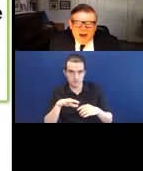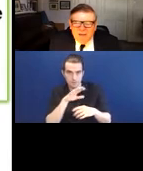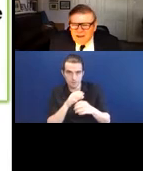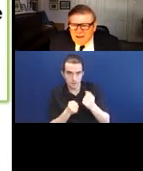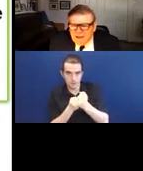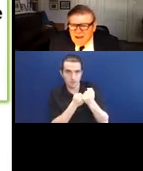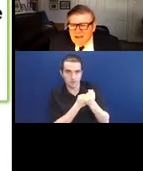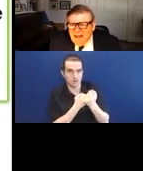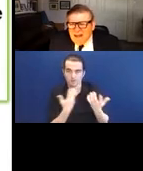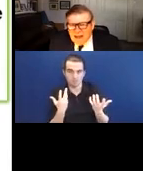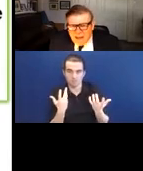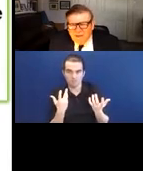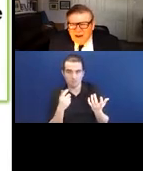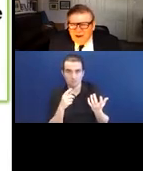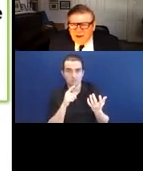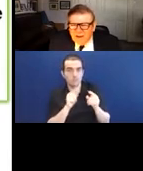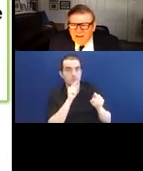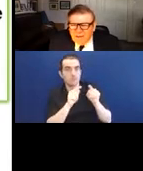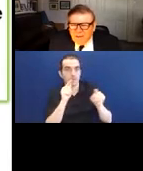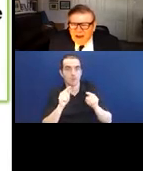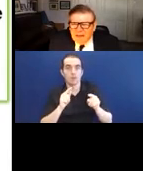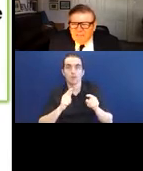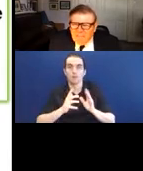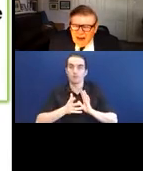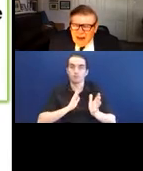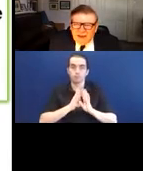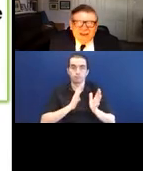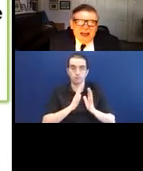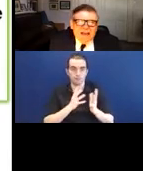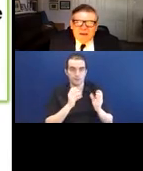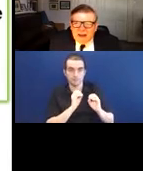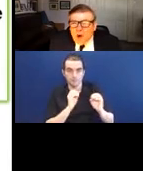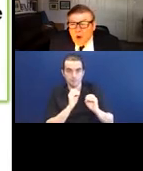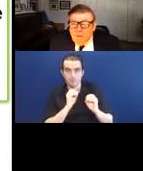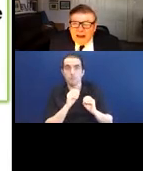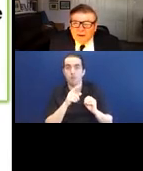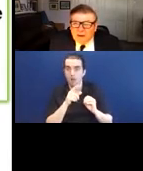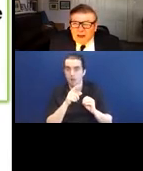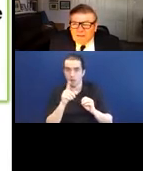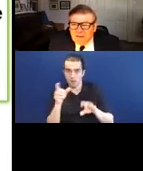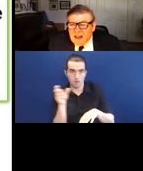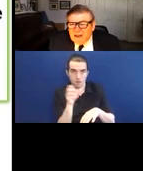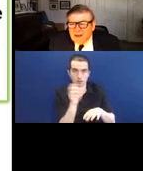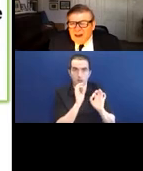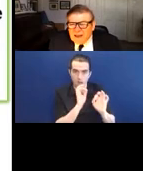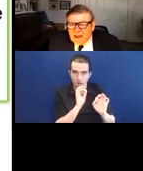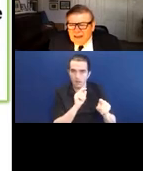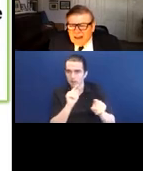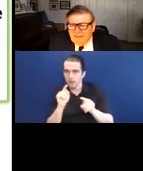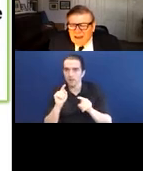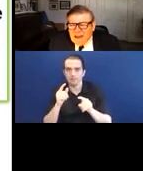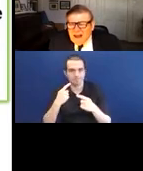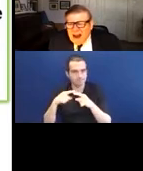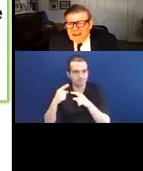and prime ministers. Some were very good at doing it from the beginning, but many others, there had to be court battles even to actually get